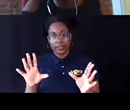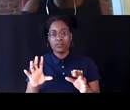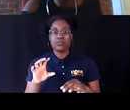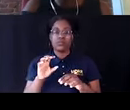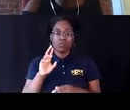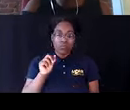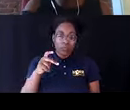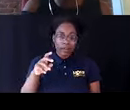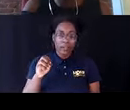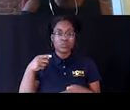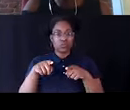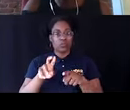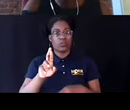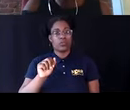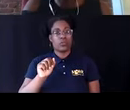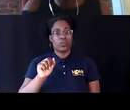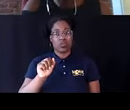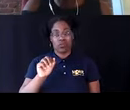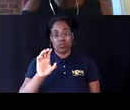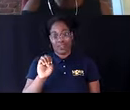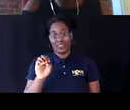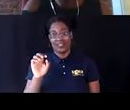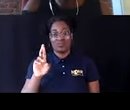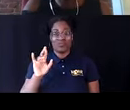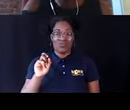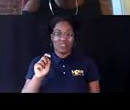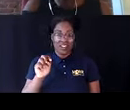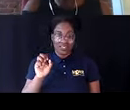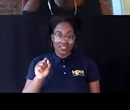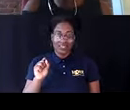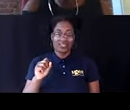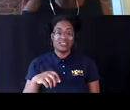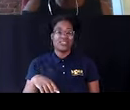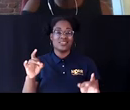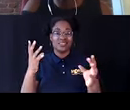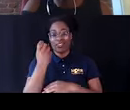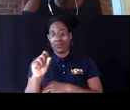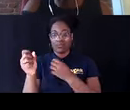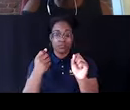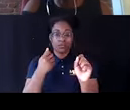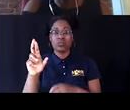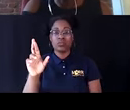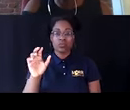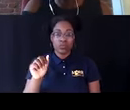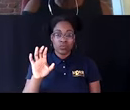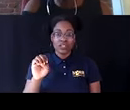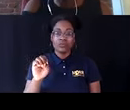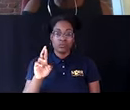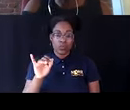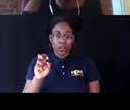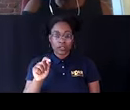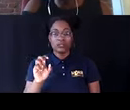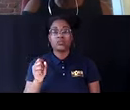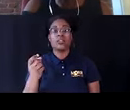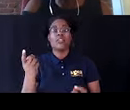race riots. Race riots really is a pogrom. What in fact happened is that with the help of the police, white people